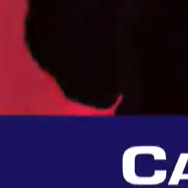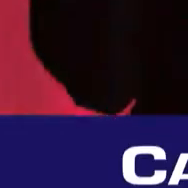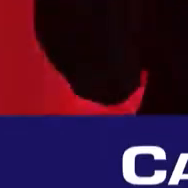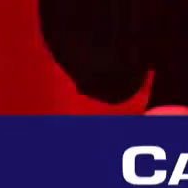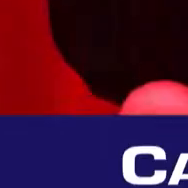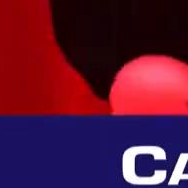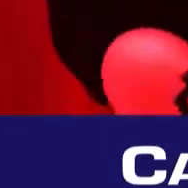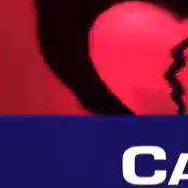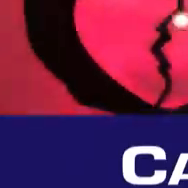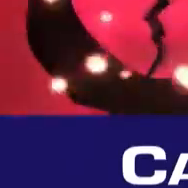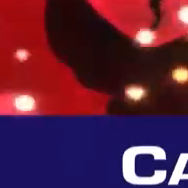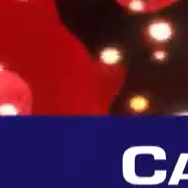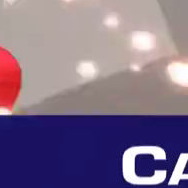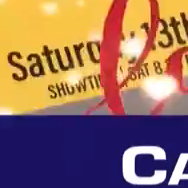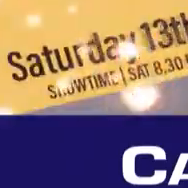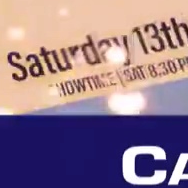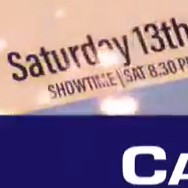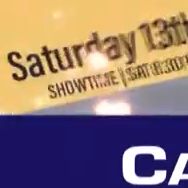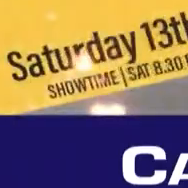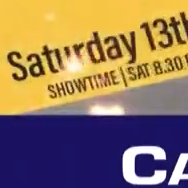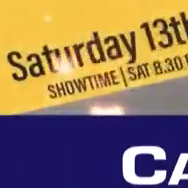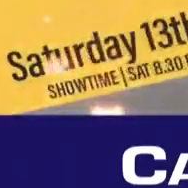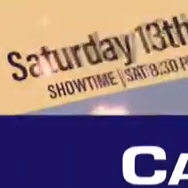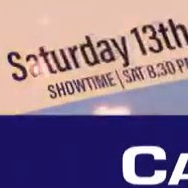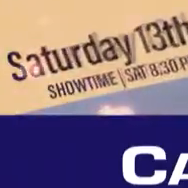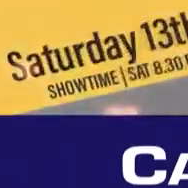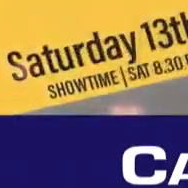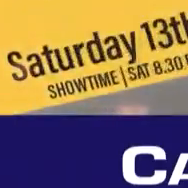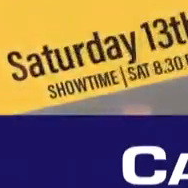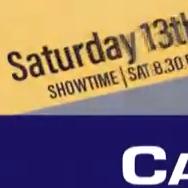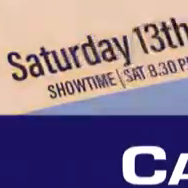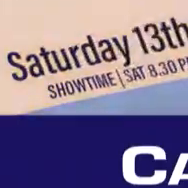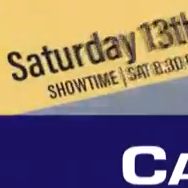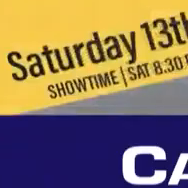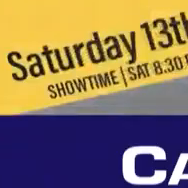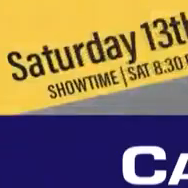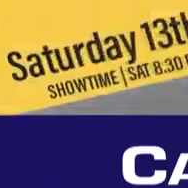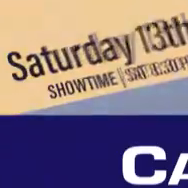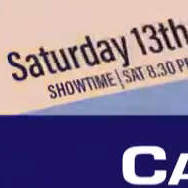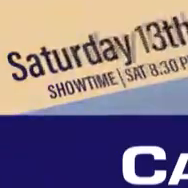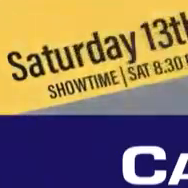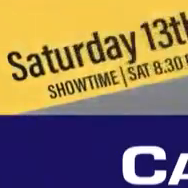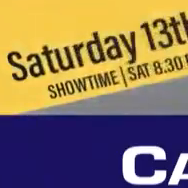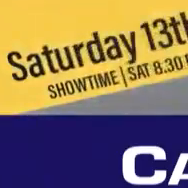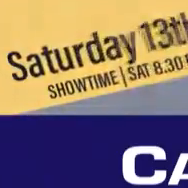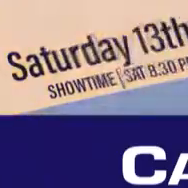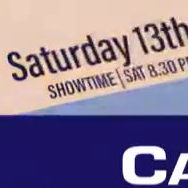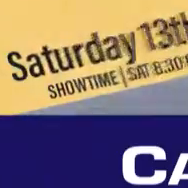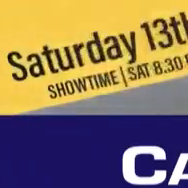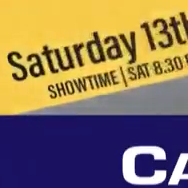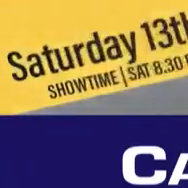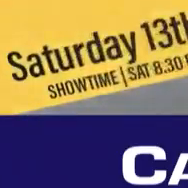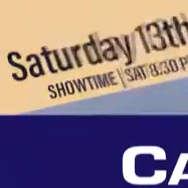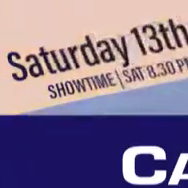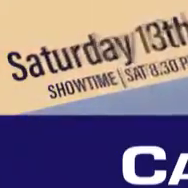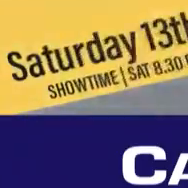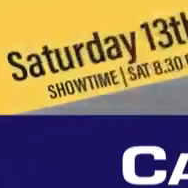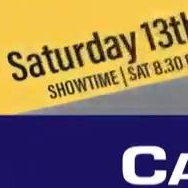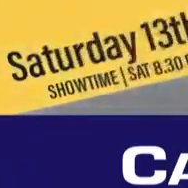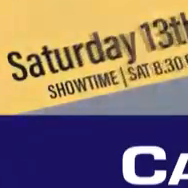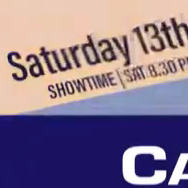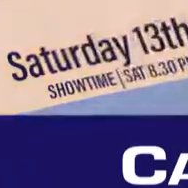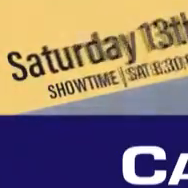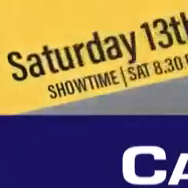for the last 6 months. Yes, we are back at Queen's Hall for two nights only. On Saturday the 13th of April at 8:30 p.m. and Sunday the 14th